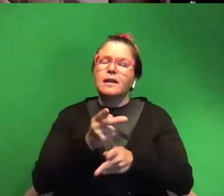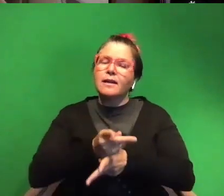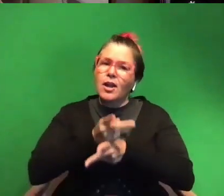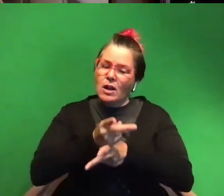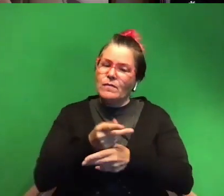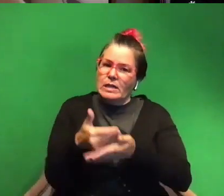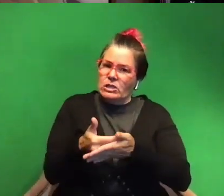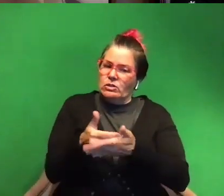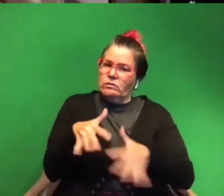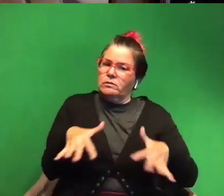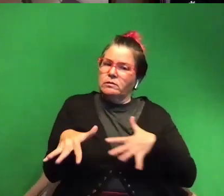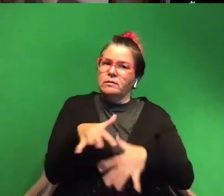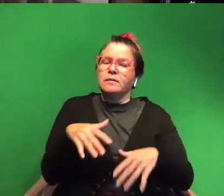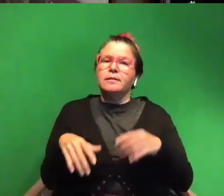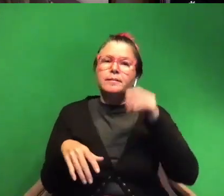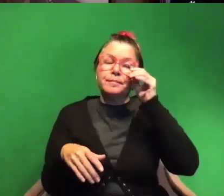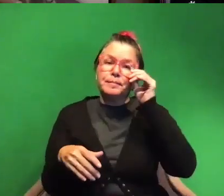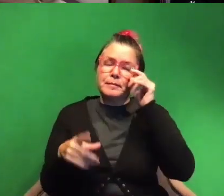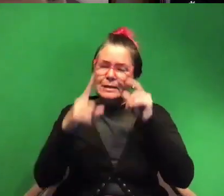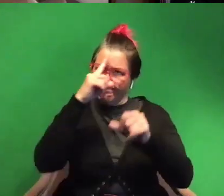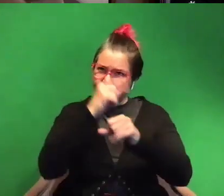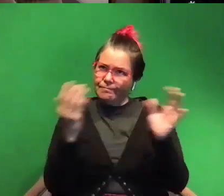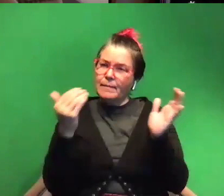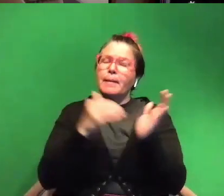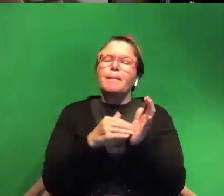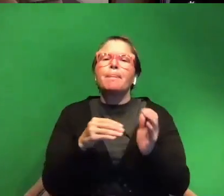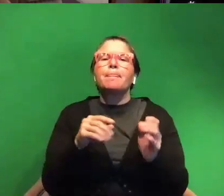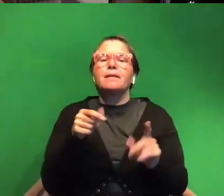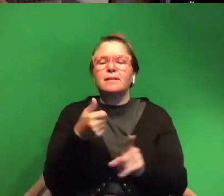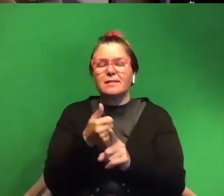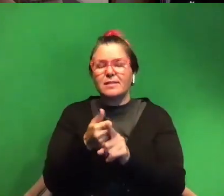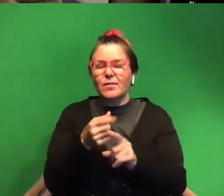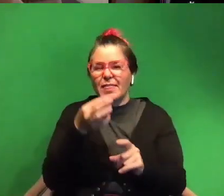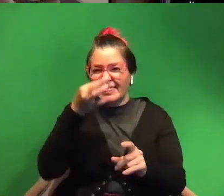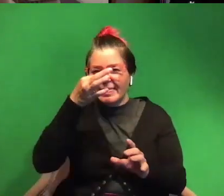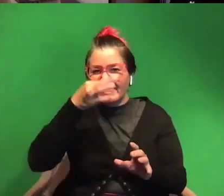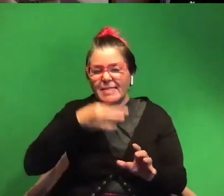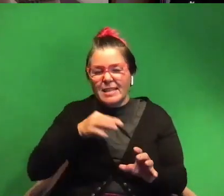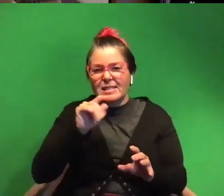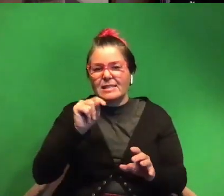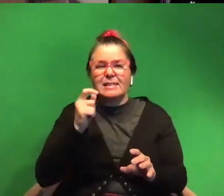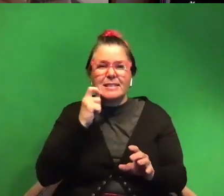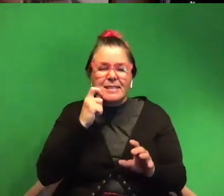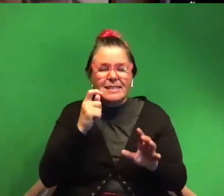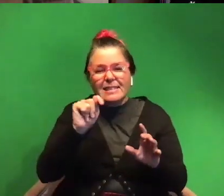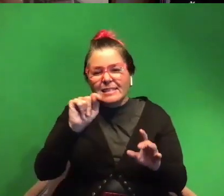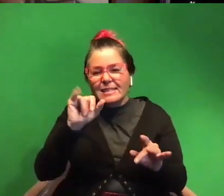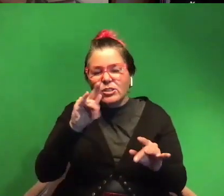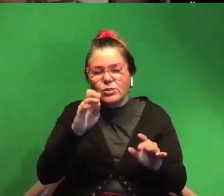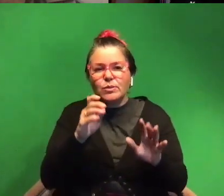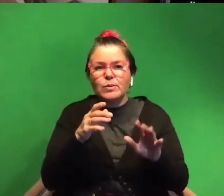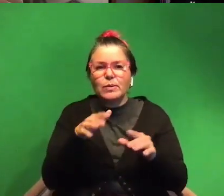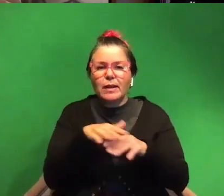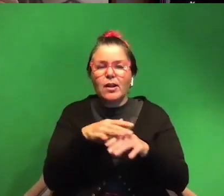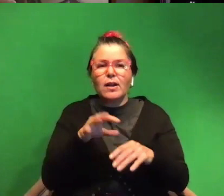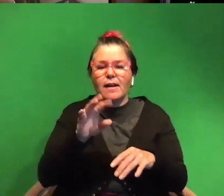around reefs, because again, if you think about it, it's really just a very thin layer of tissue that's sitting over there. So something just like a